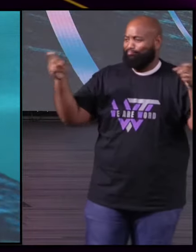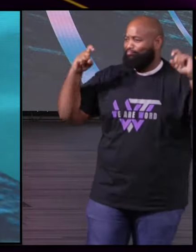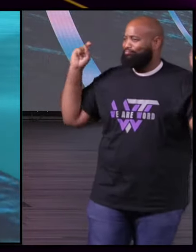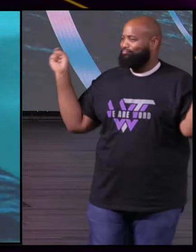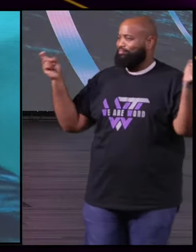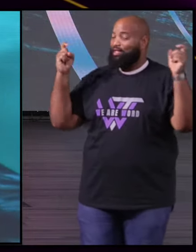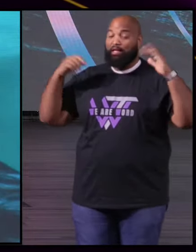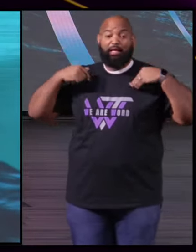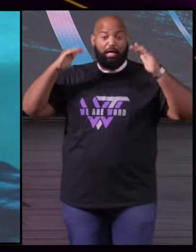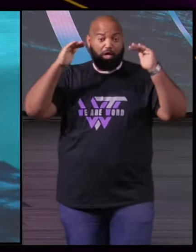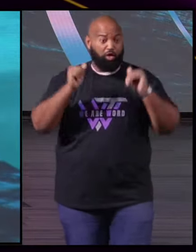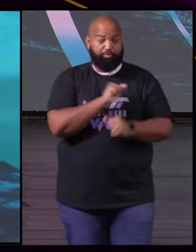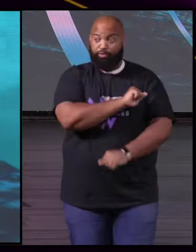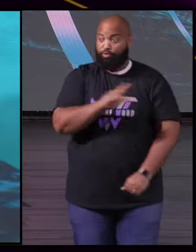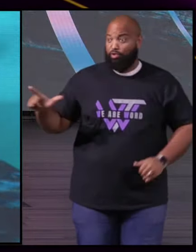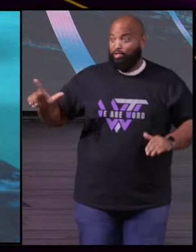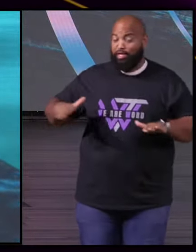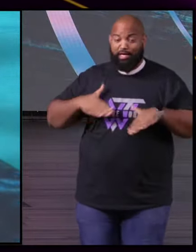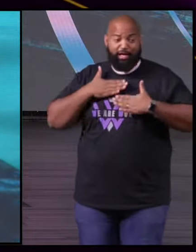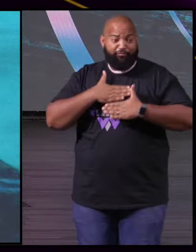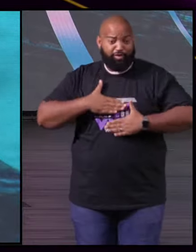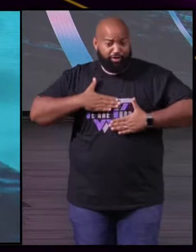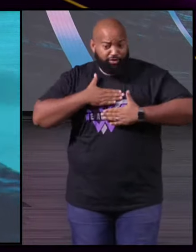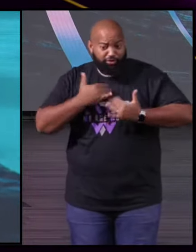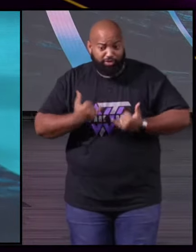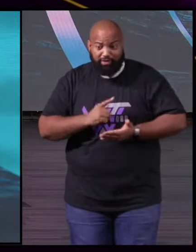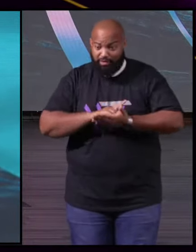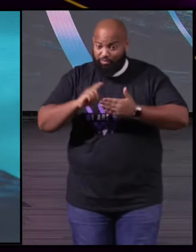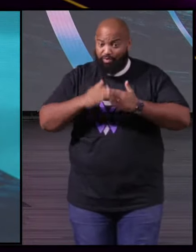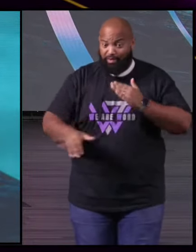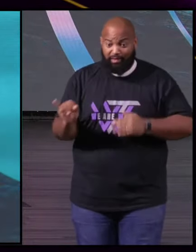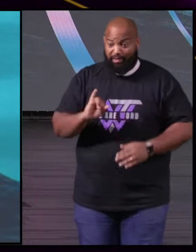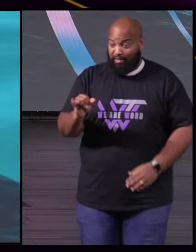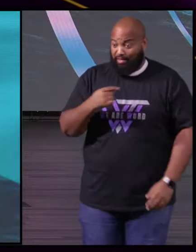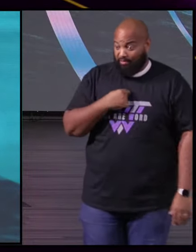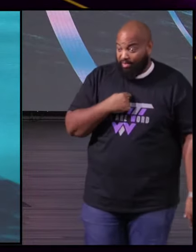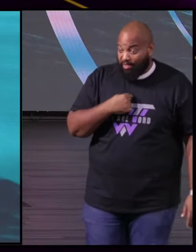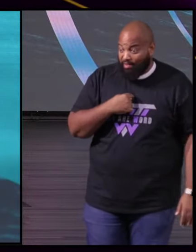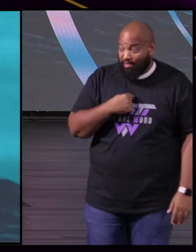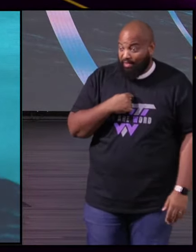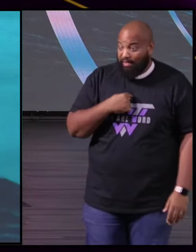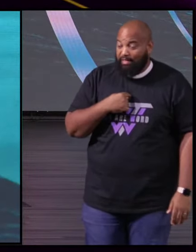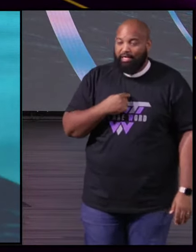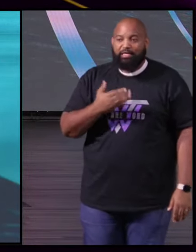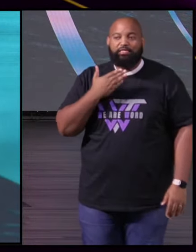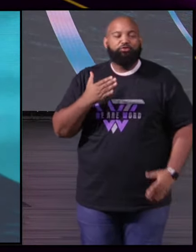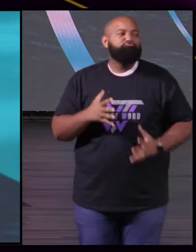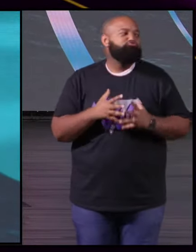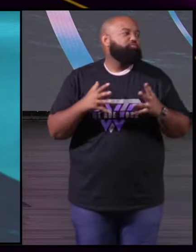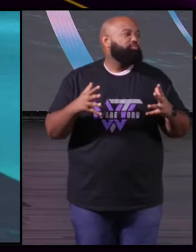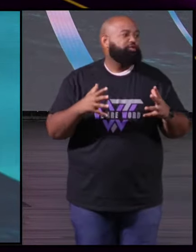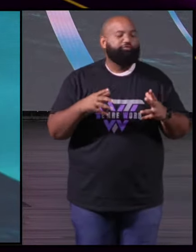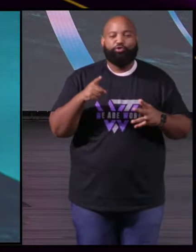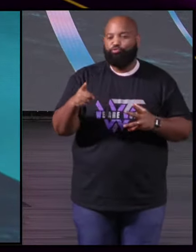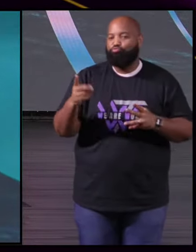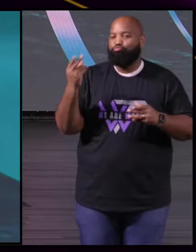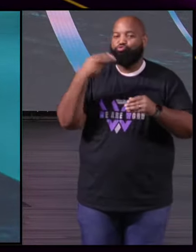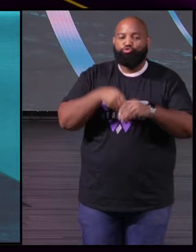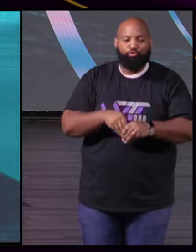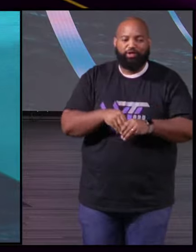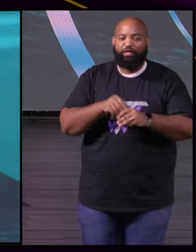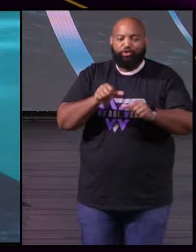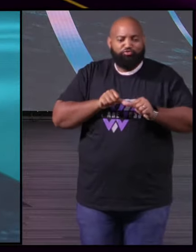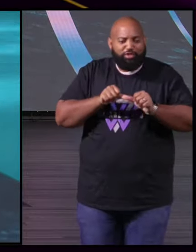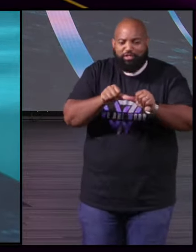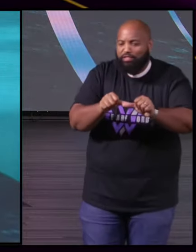celebration. I hope that you all have enjoyed this weekend as much as I have. Thank you so very much for your participation, for